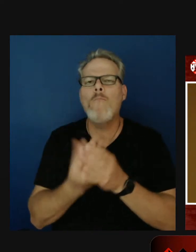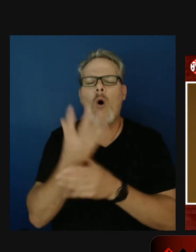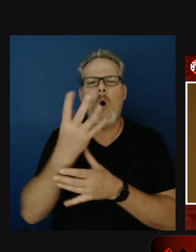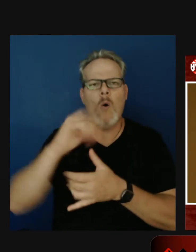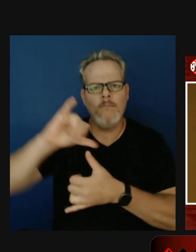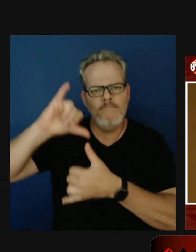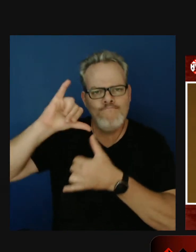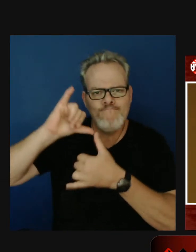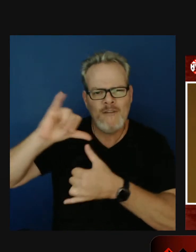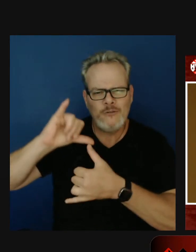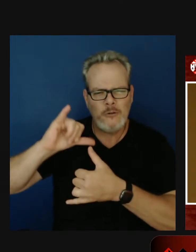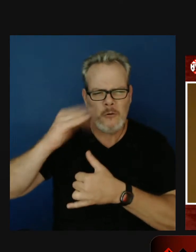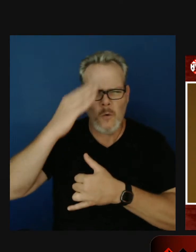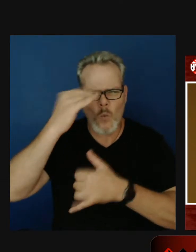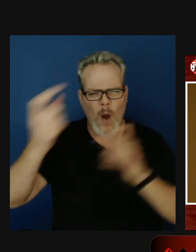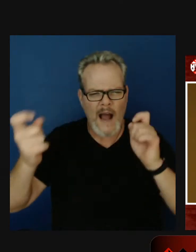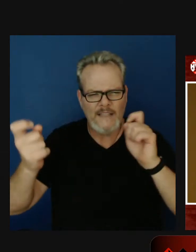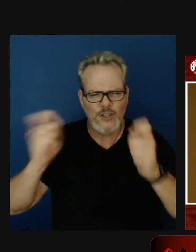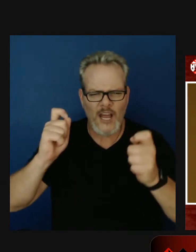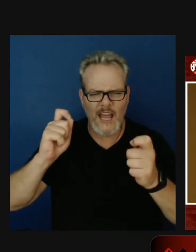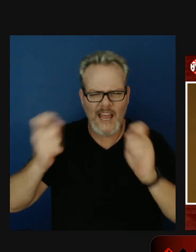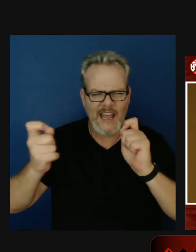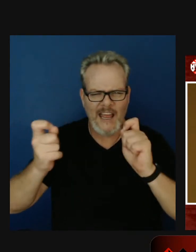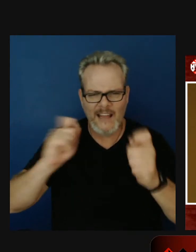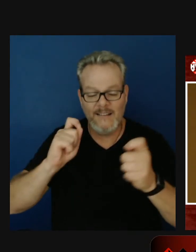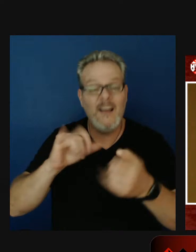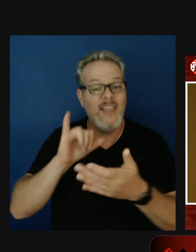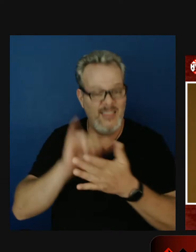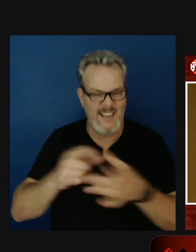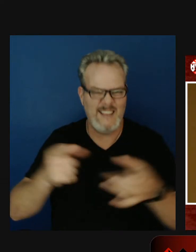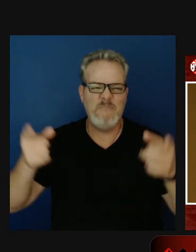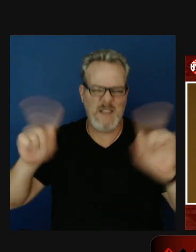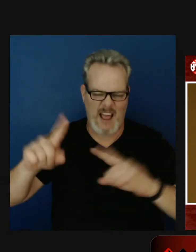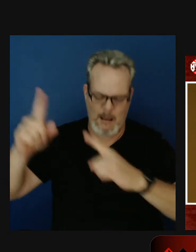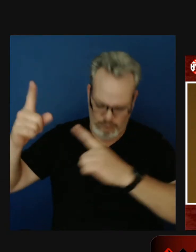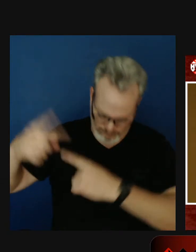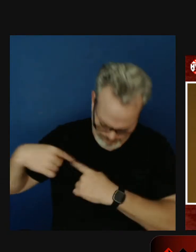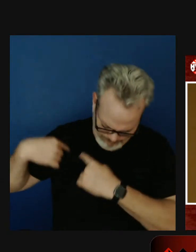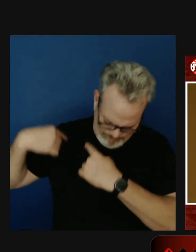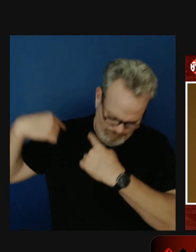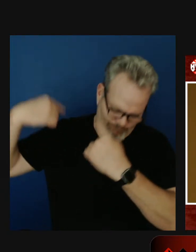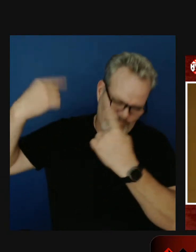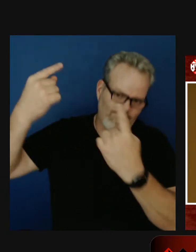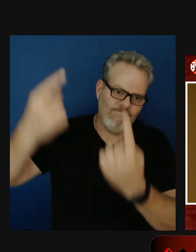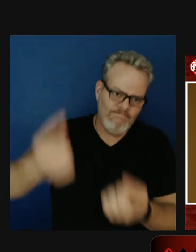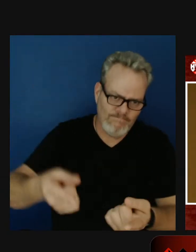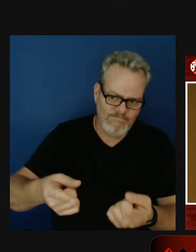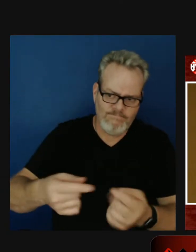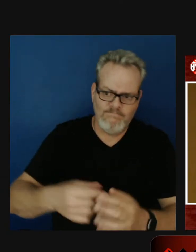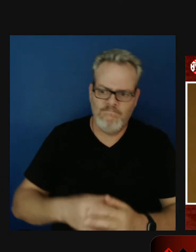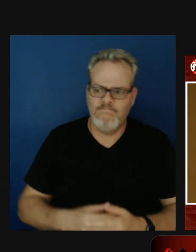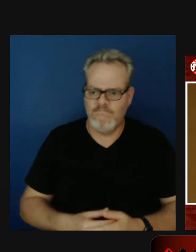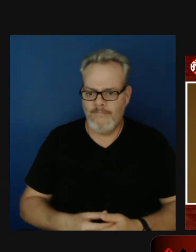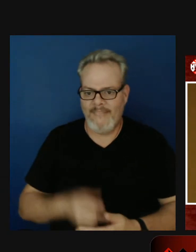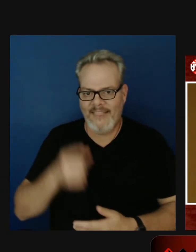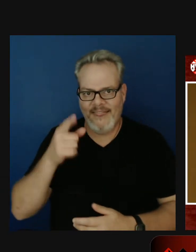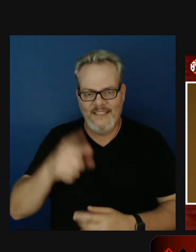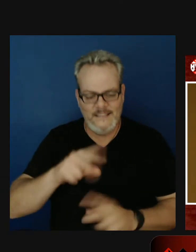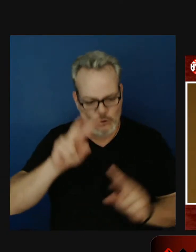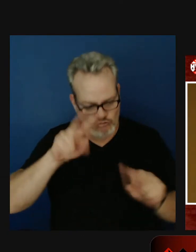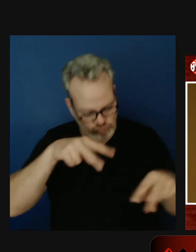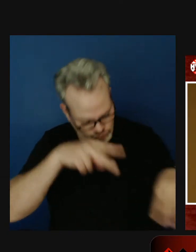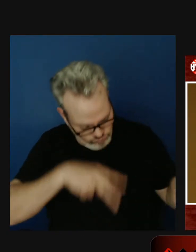it's changing? And that's been happening in volcanology for a long time. So here's an aerial view of Mauna Iki. You can see